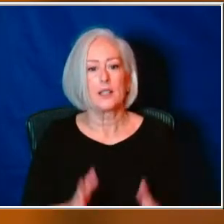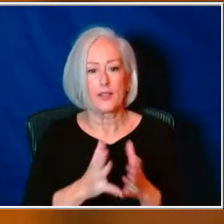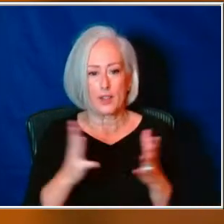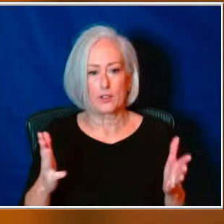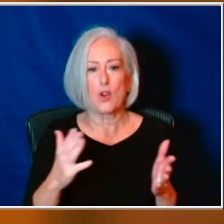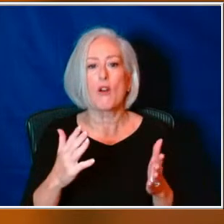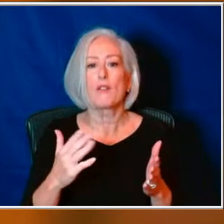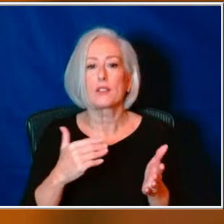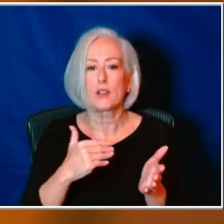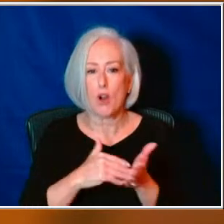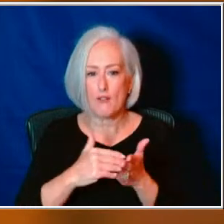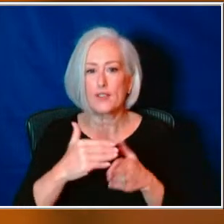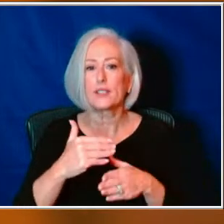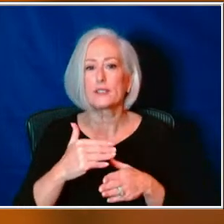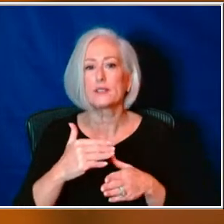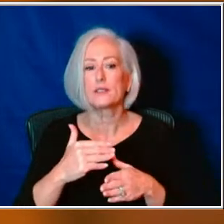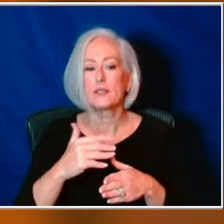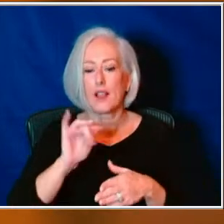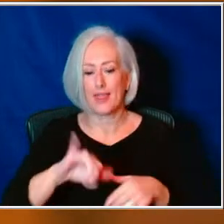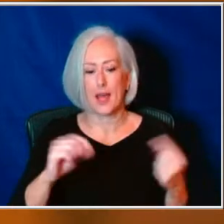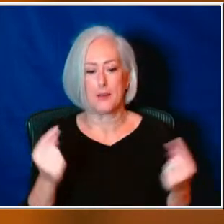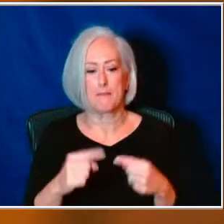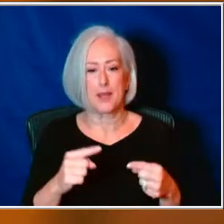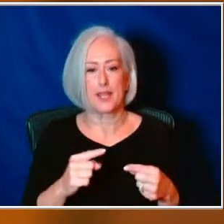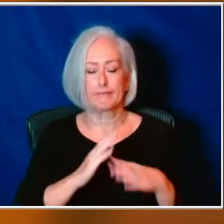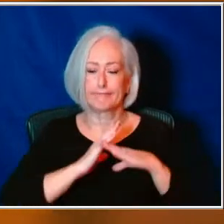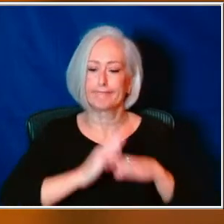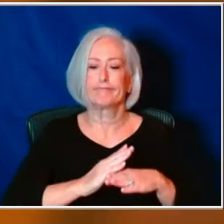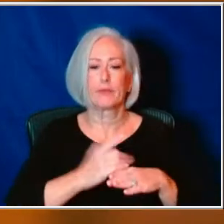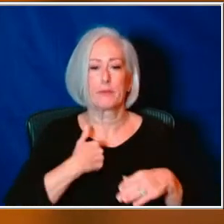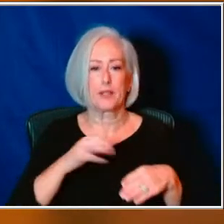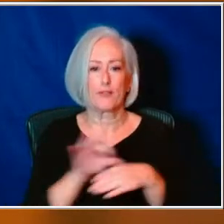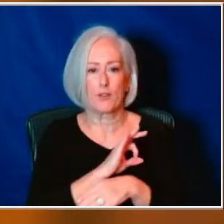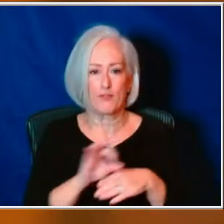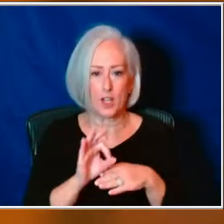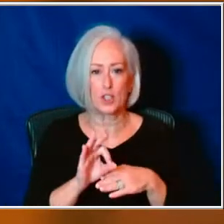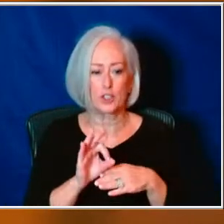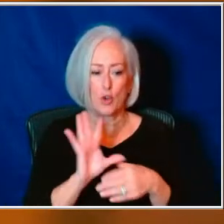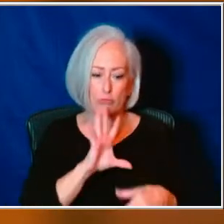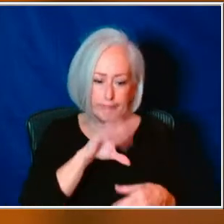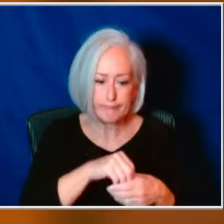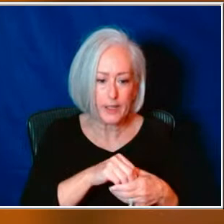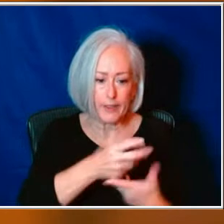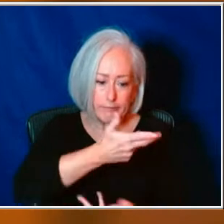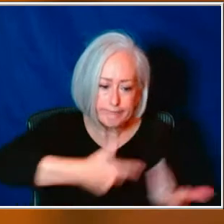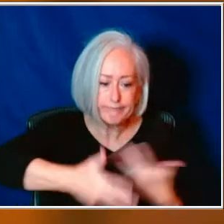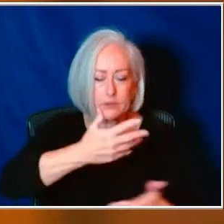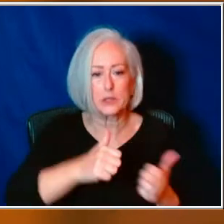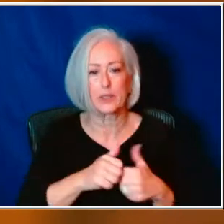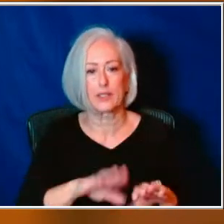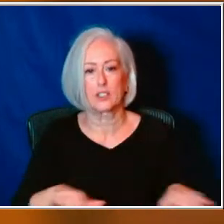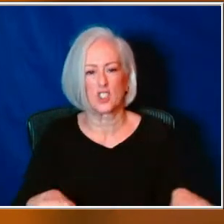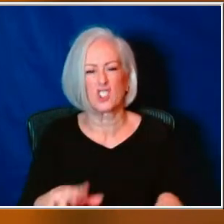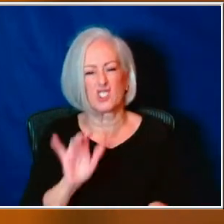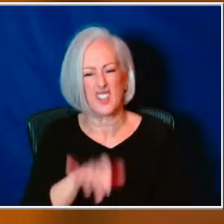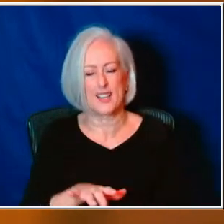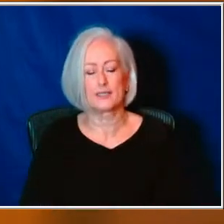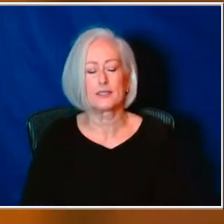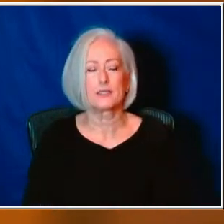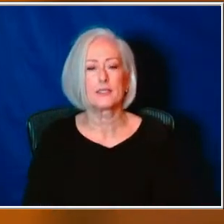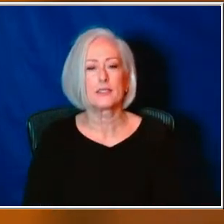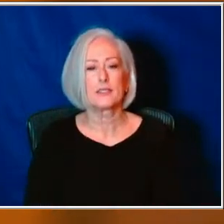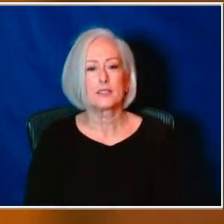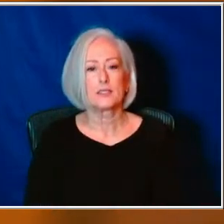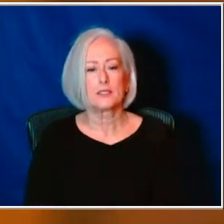is preventing me from functioning and getting out and do family outings and doing things like that. And I'm